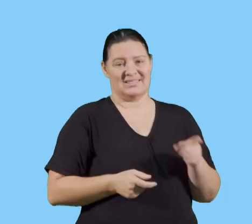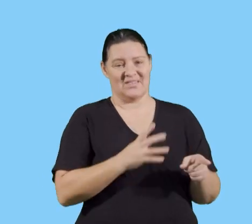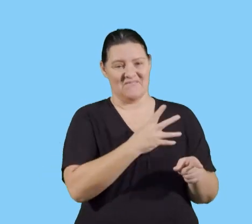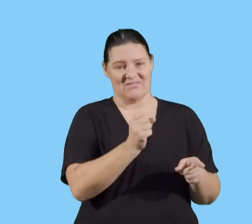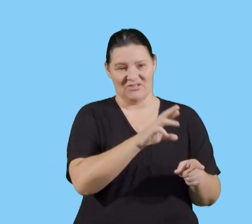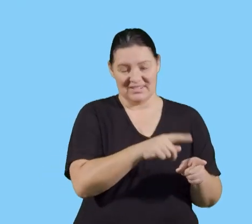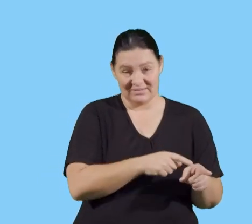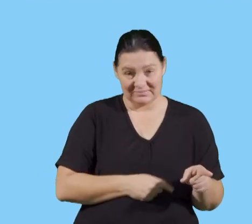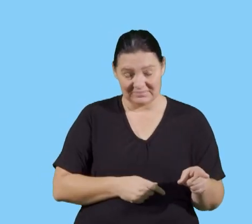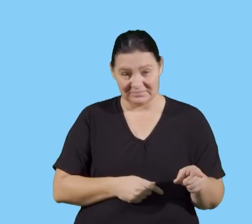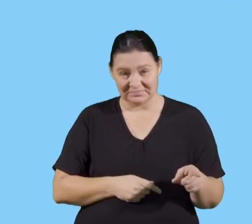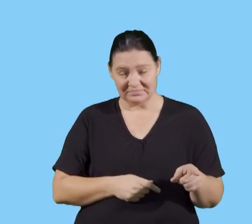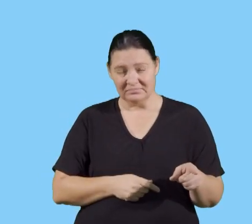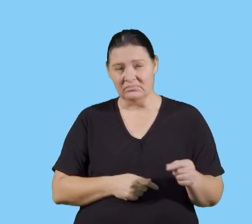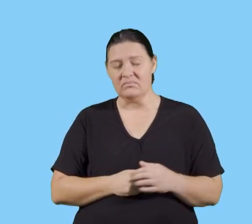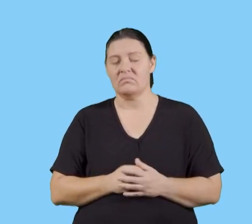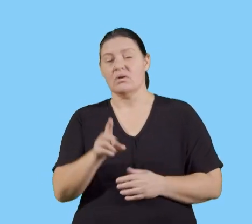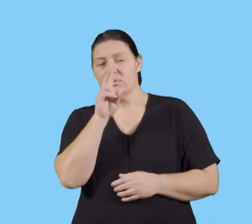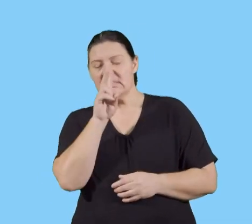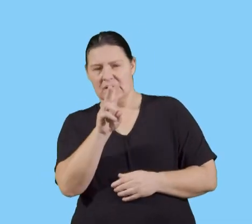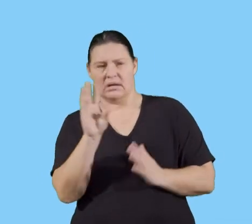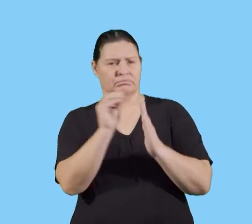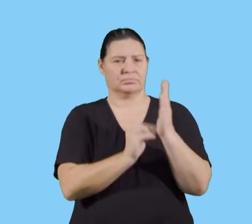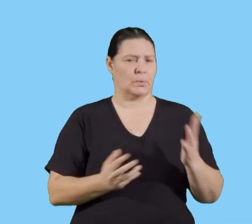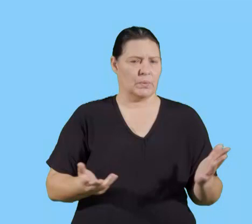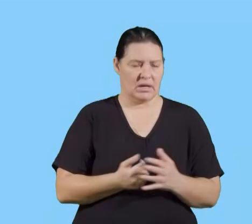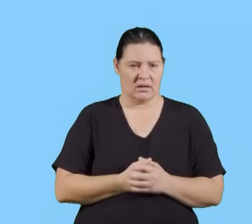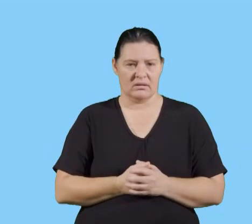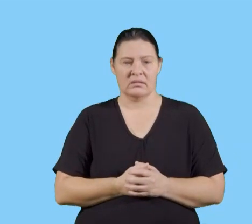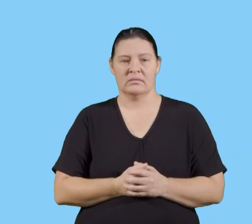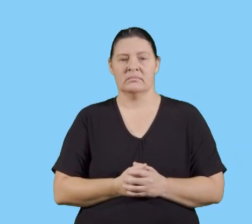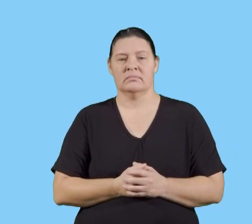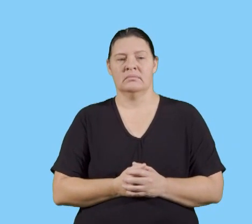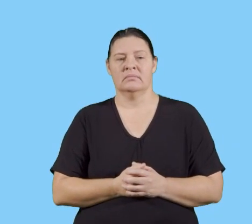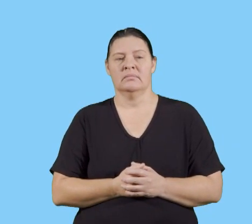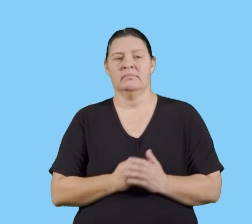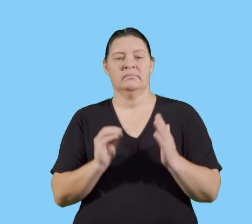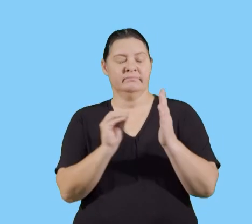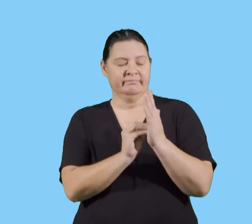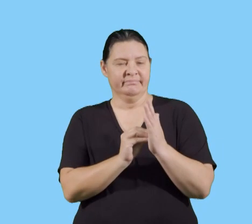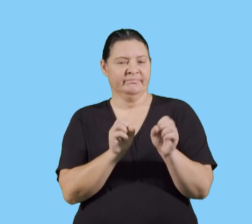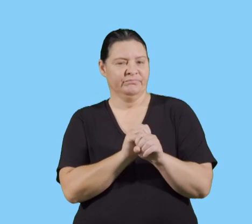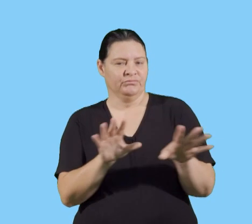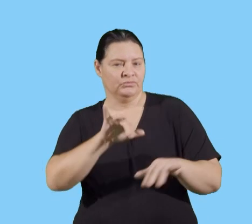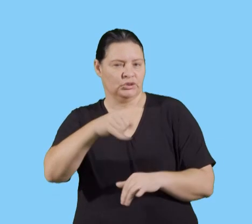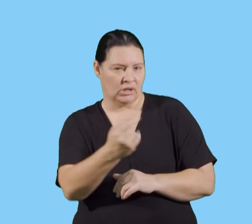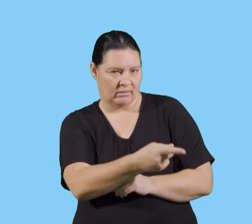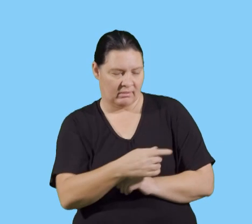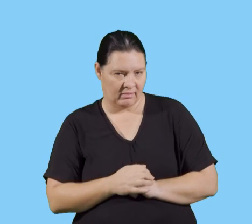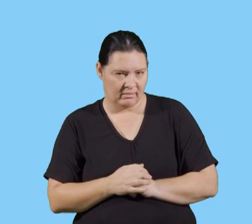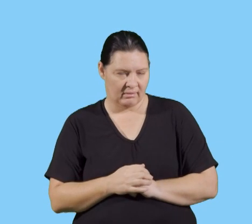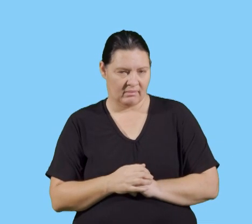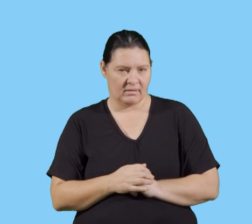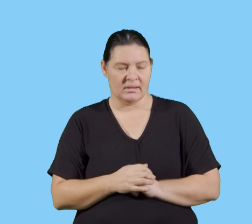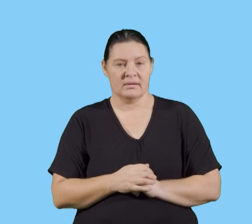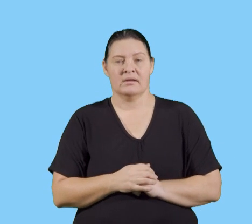price. Now, let us see if we have somewhere to record. We will record them in the general journal. Let